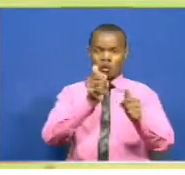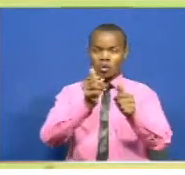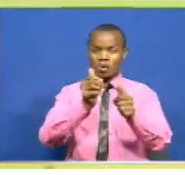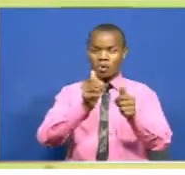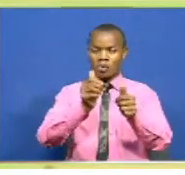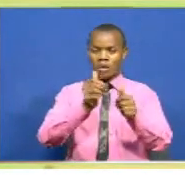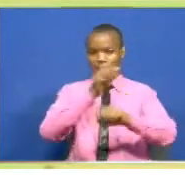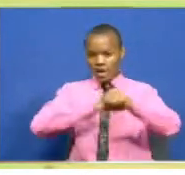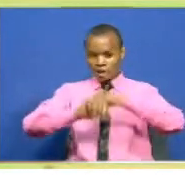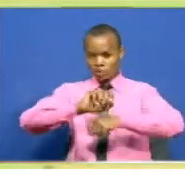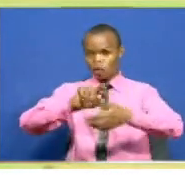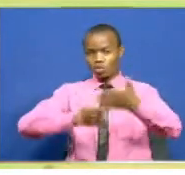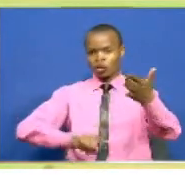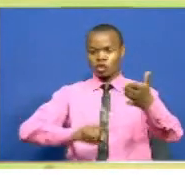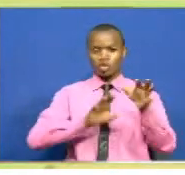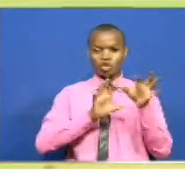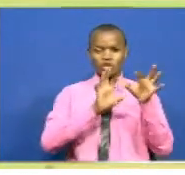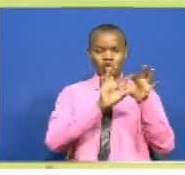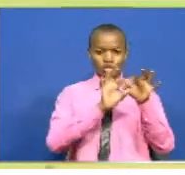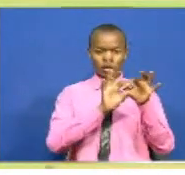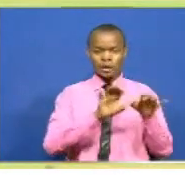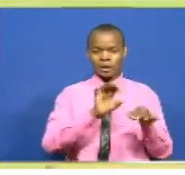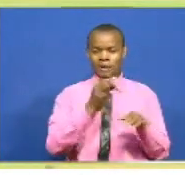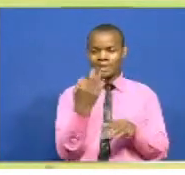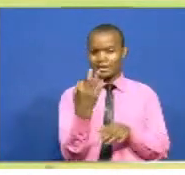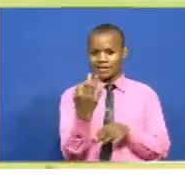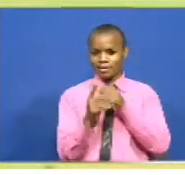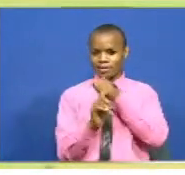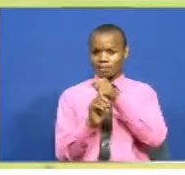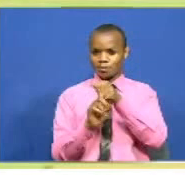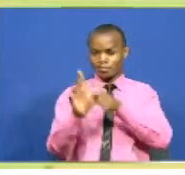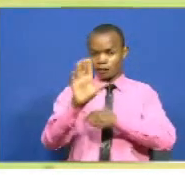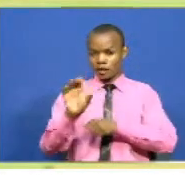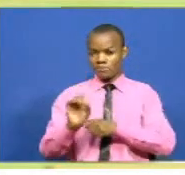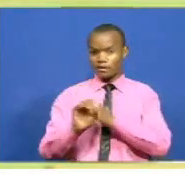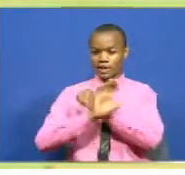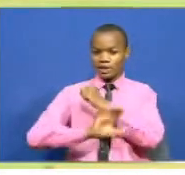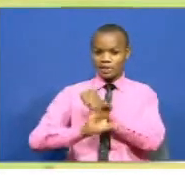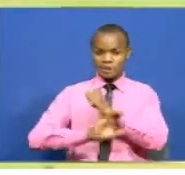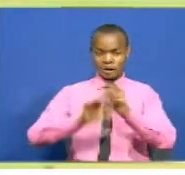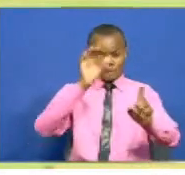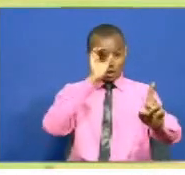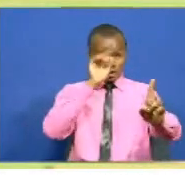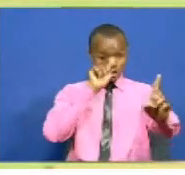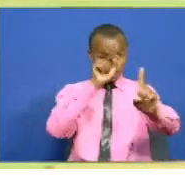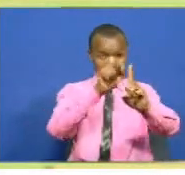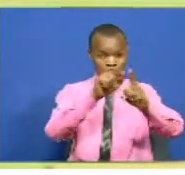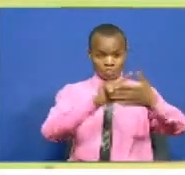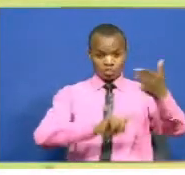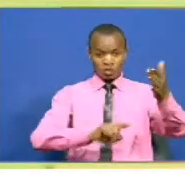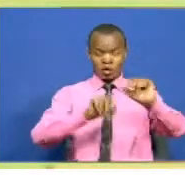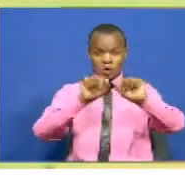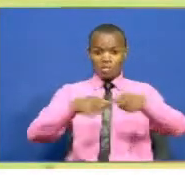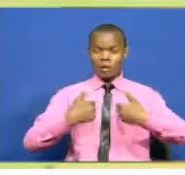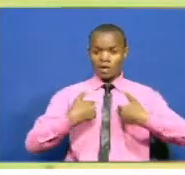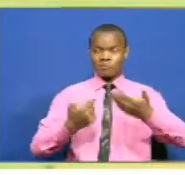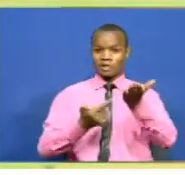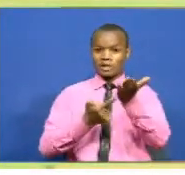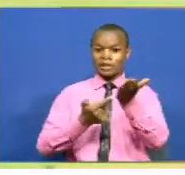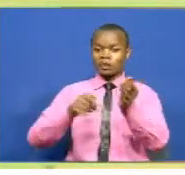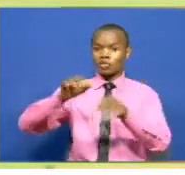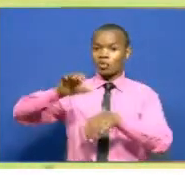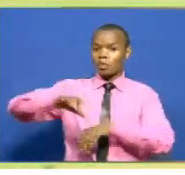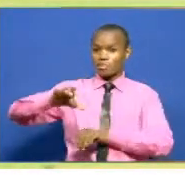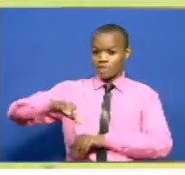about right now 36 African countries, and our plan is to create a single digital market. Within this single